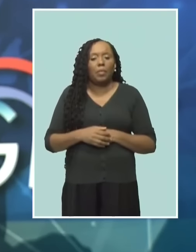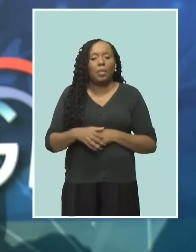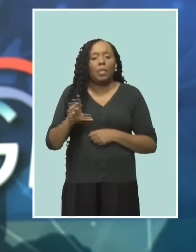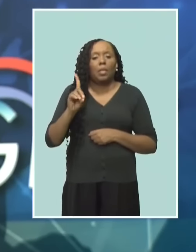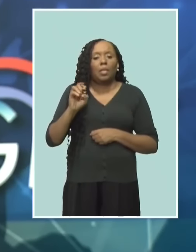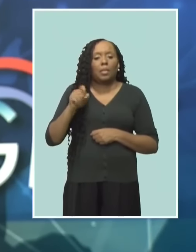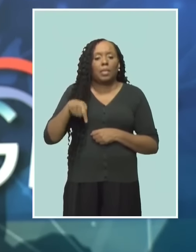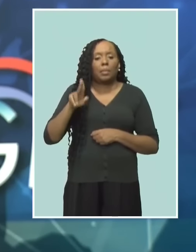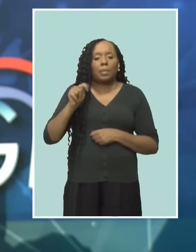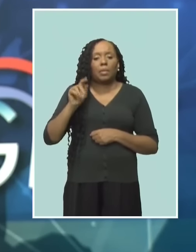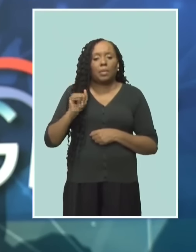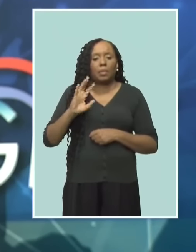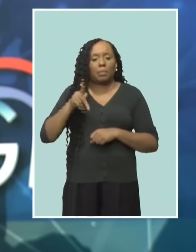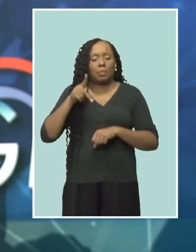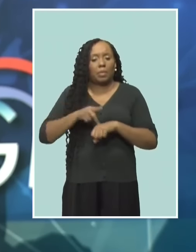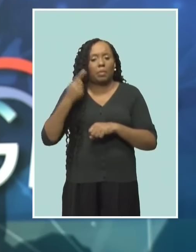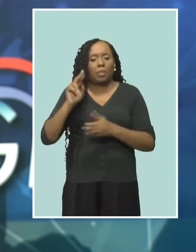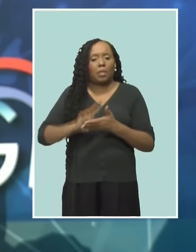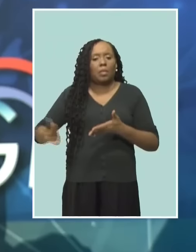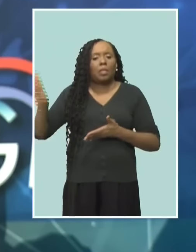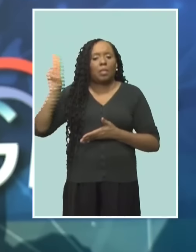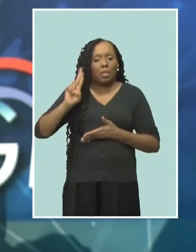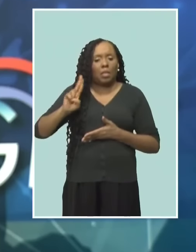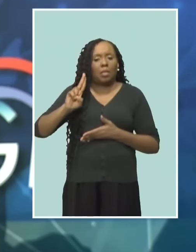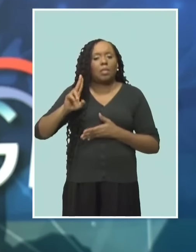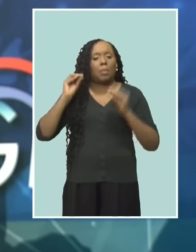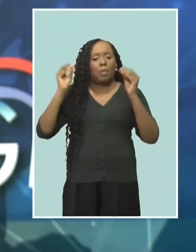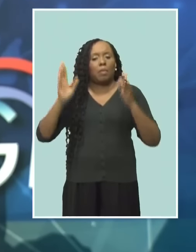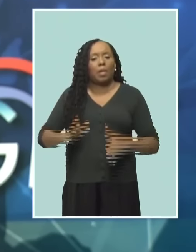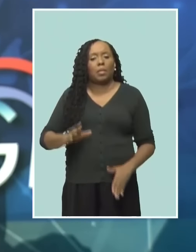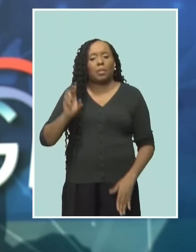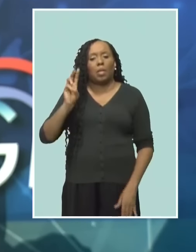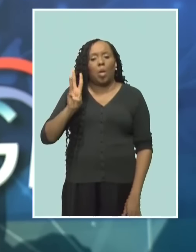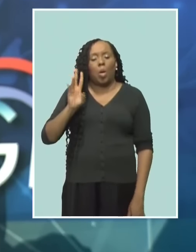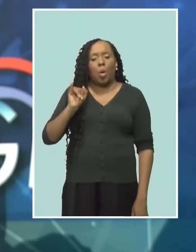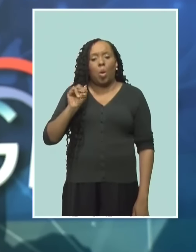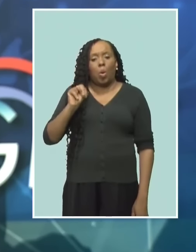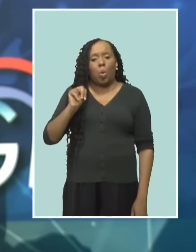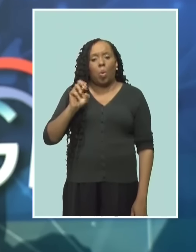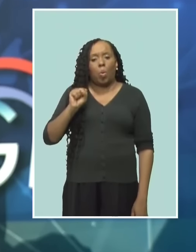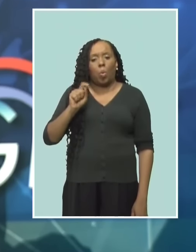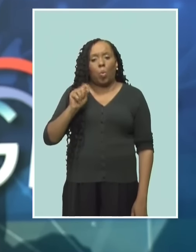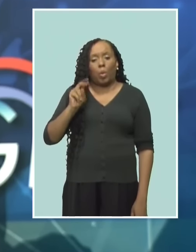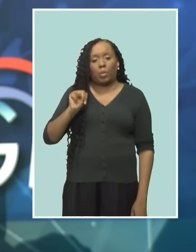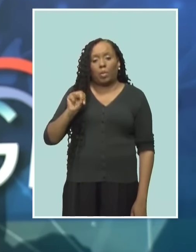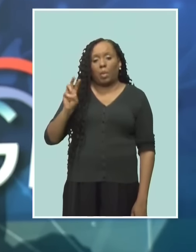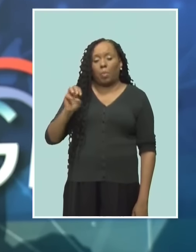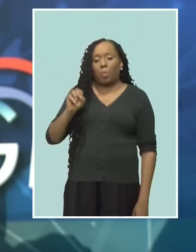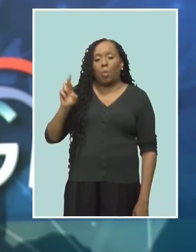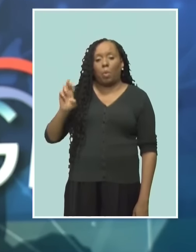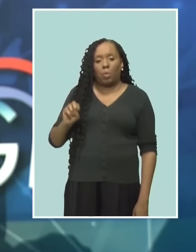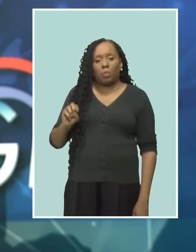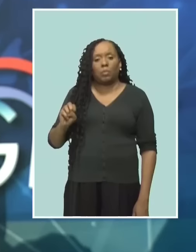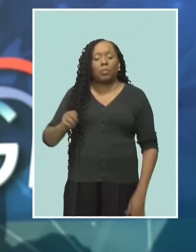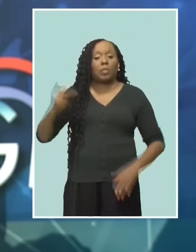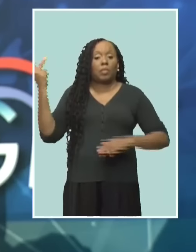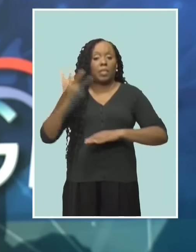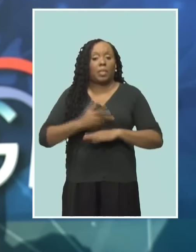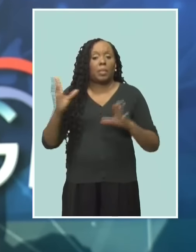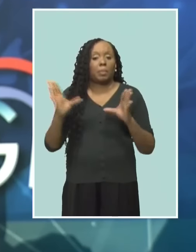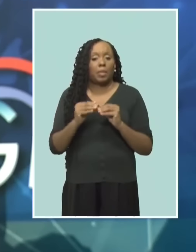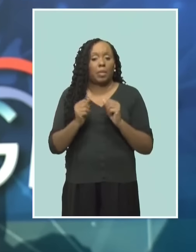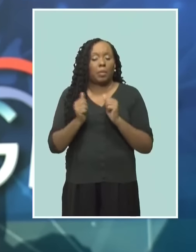Deputy Principal of the University of the West Indies Cayfield Campus, Professor Winston Moore. He was speaking during the start of a three-day meeting